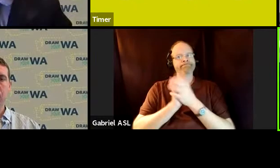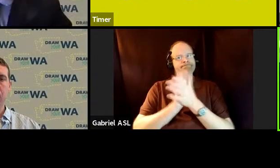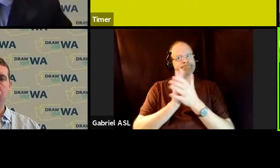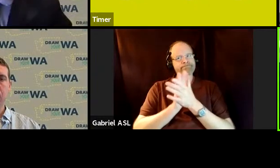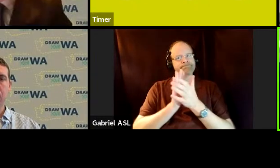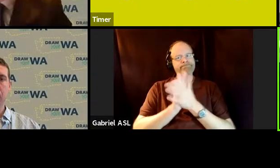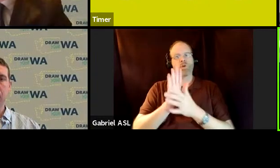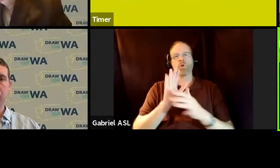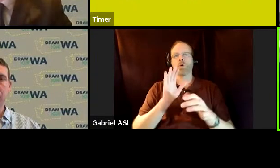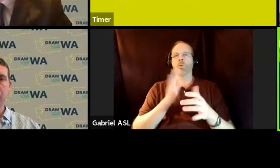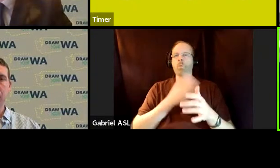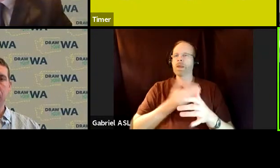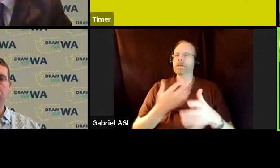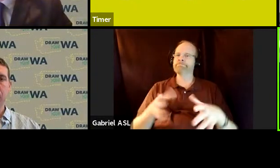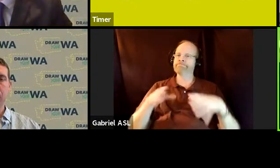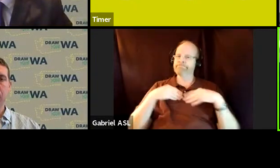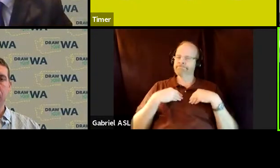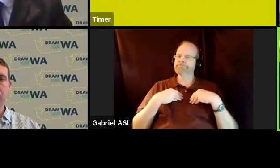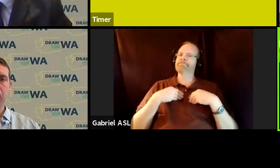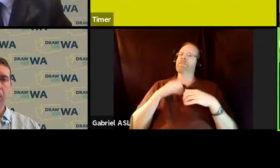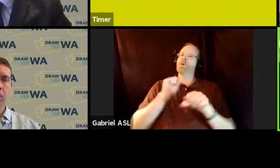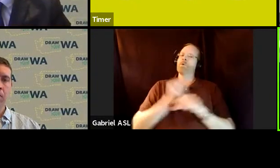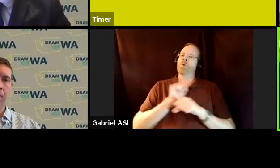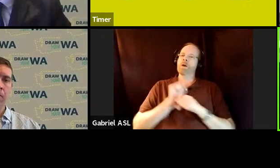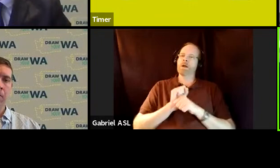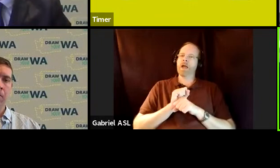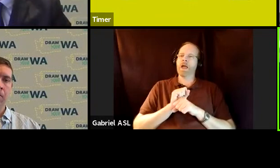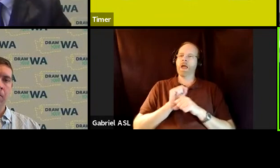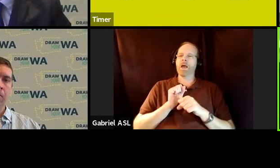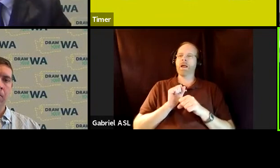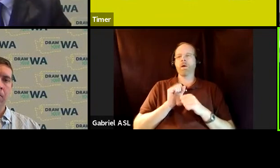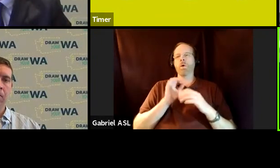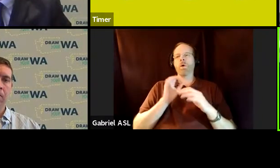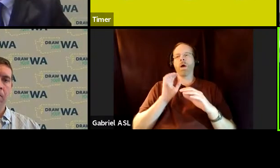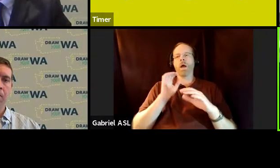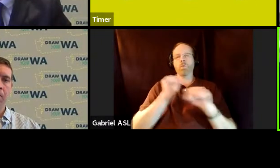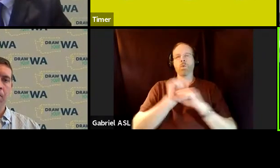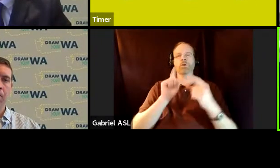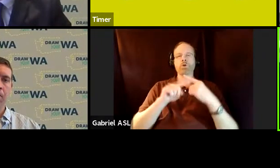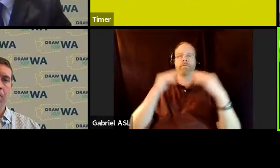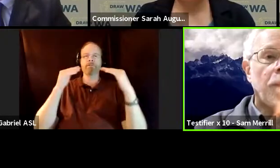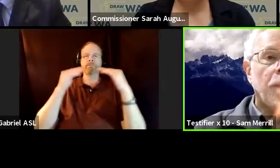and contribute to fair representation for all Washingtonians. Thank you.